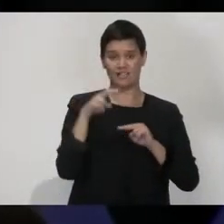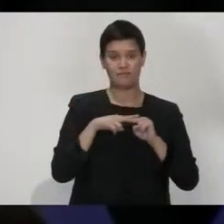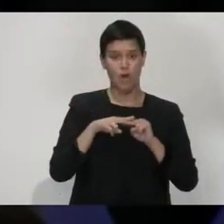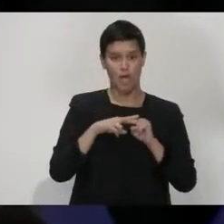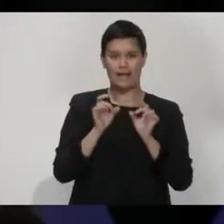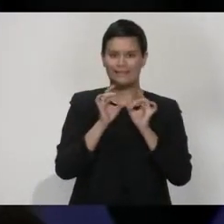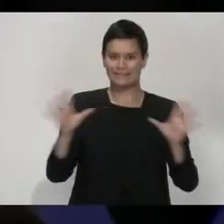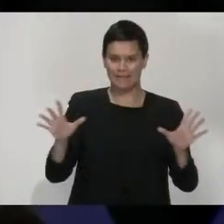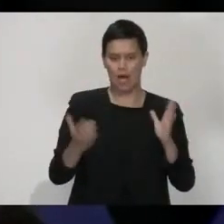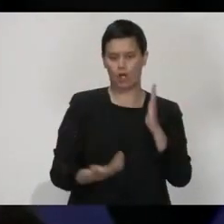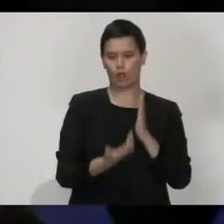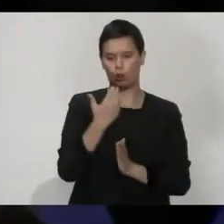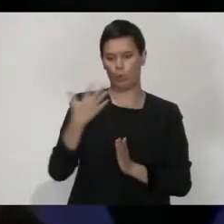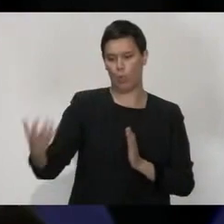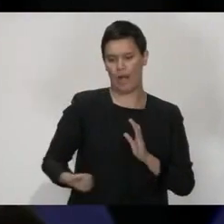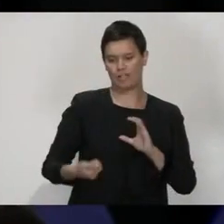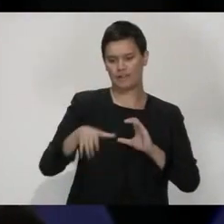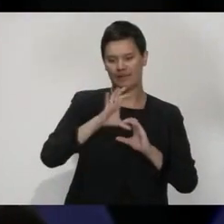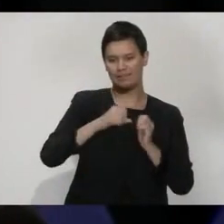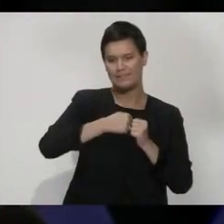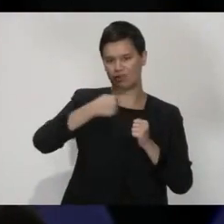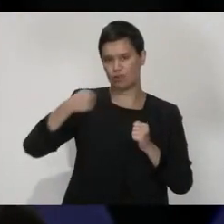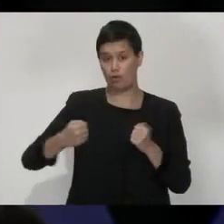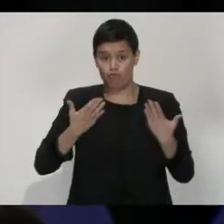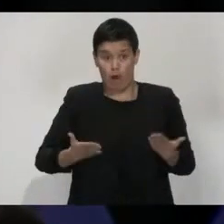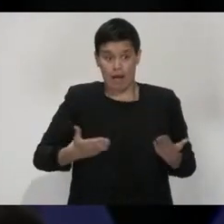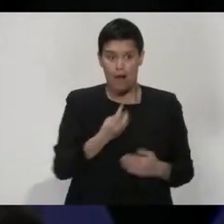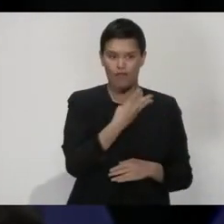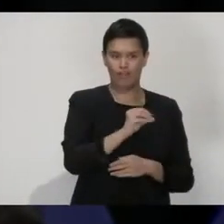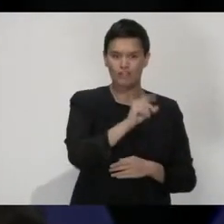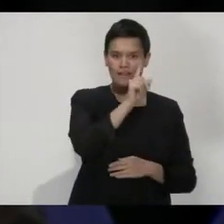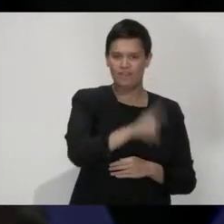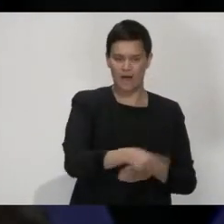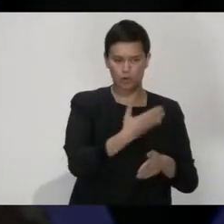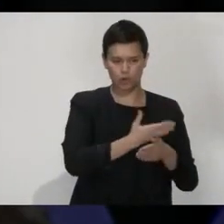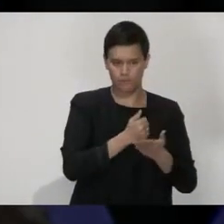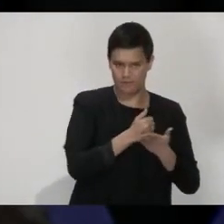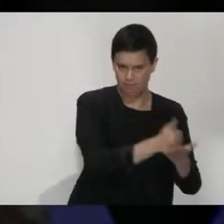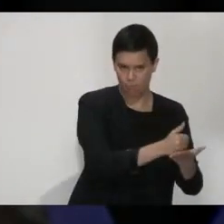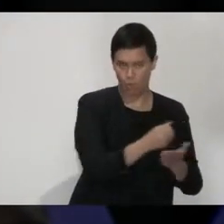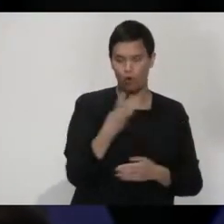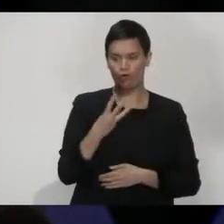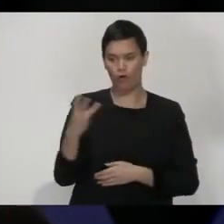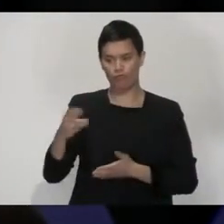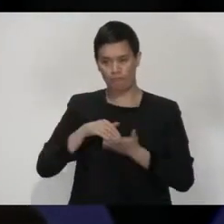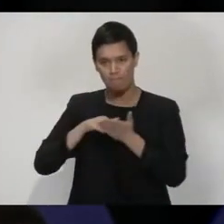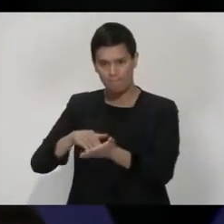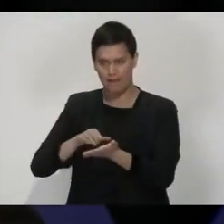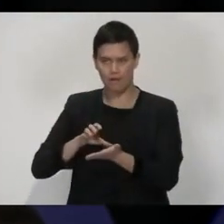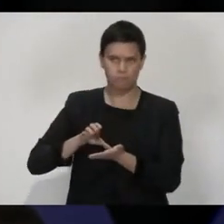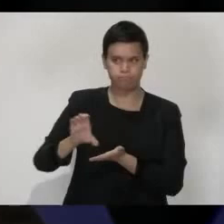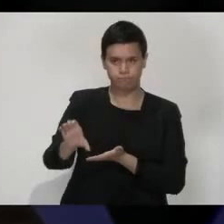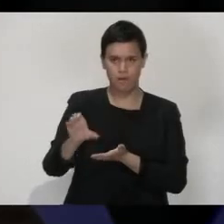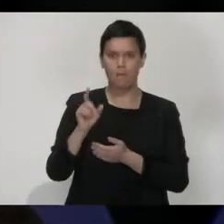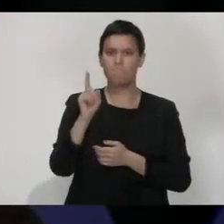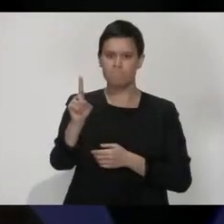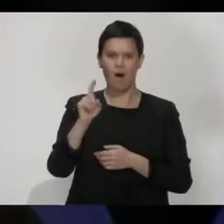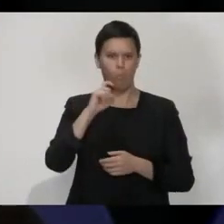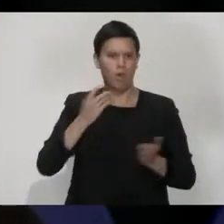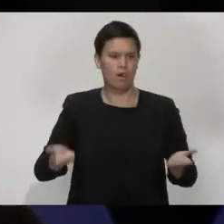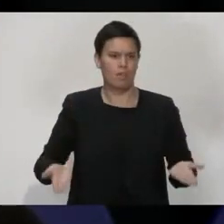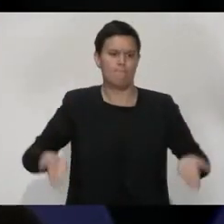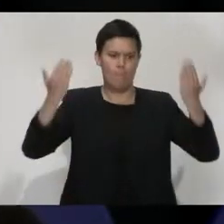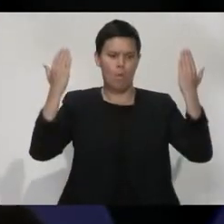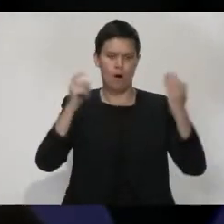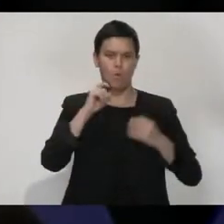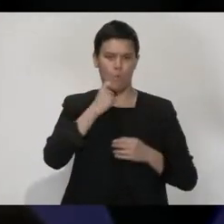I think it will grow and I think it will be higher. Also, you've got to bear in mind at the same time as that, eligibility was